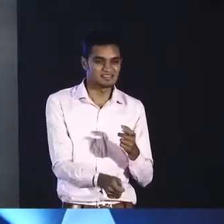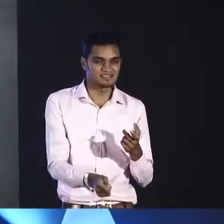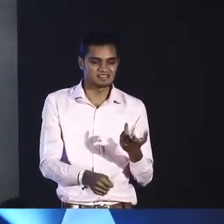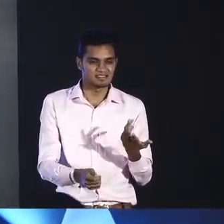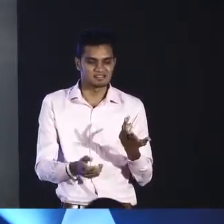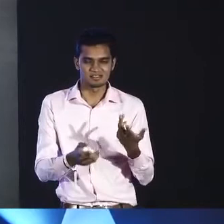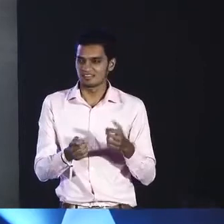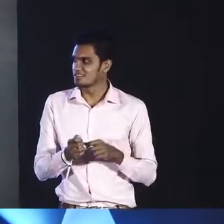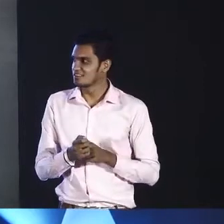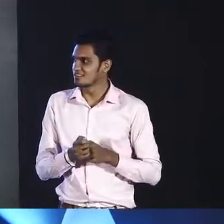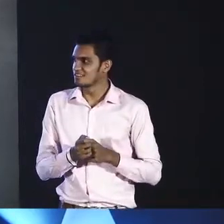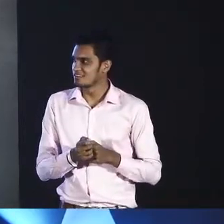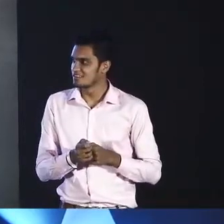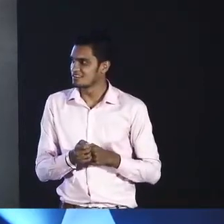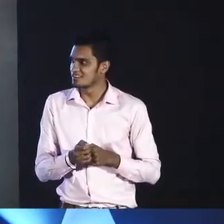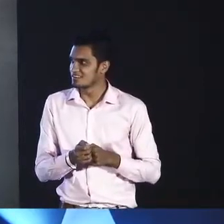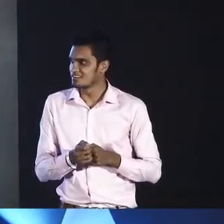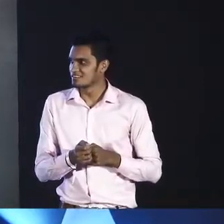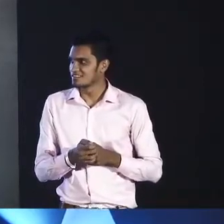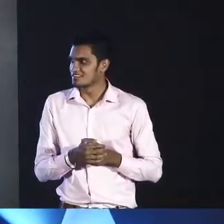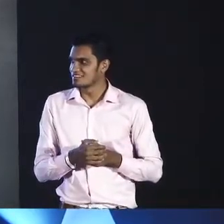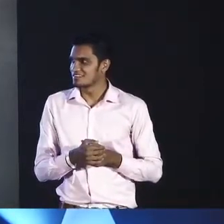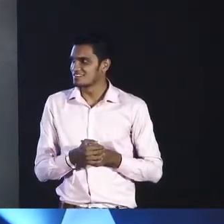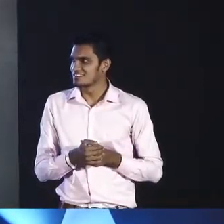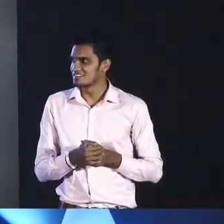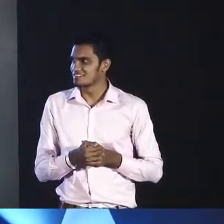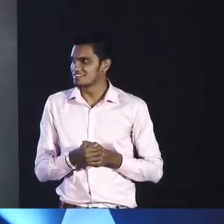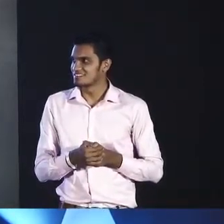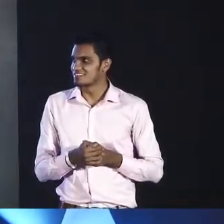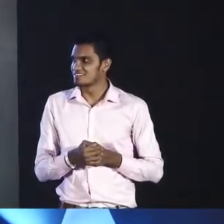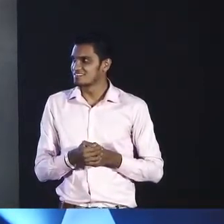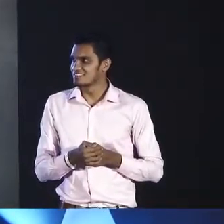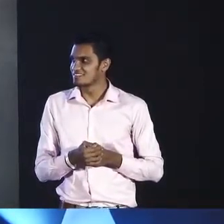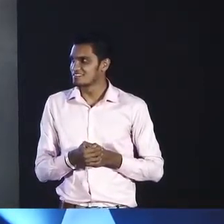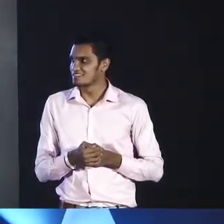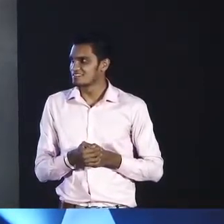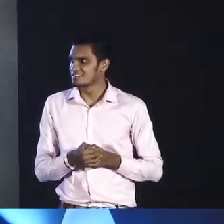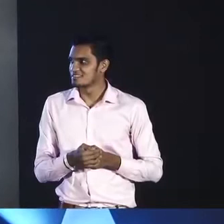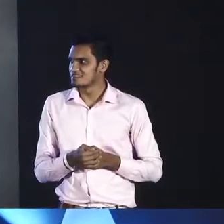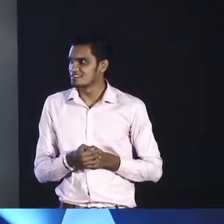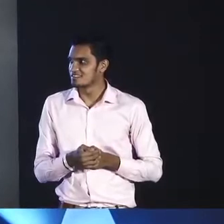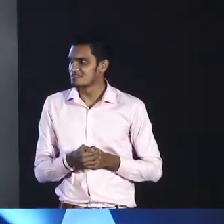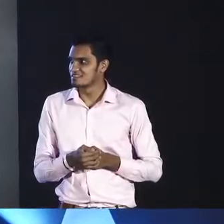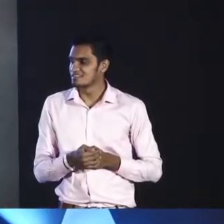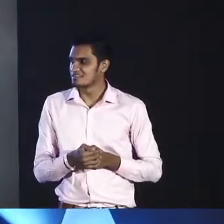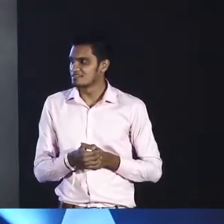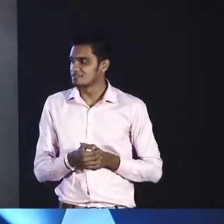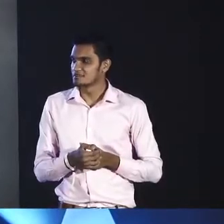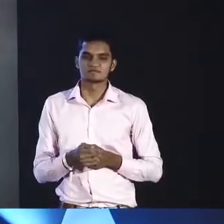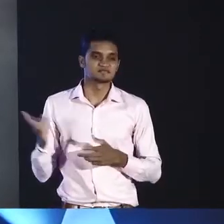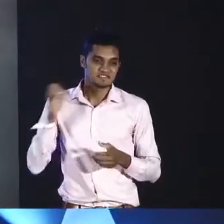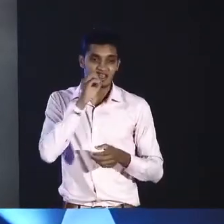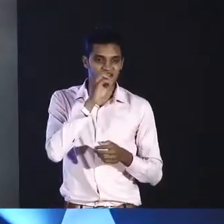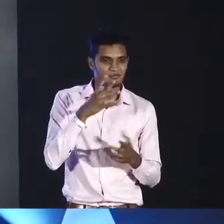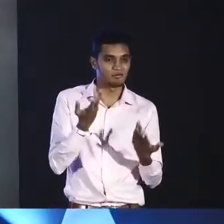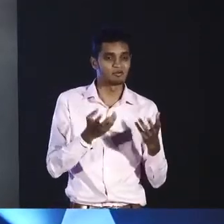my five-sense cane of mind. Among such unglessed glories, I am worse than blind." There are so many